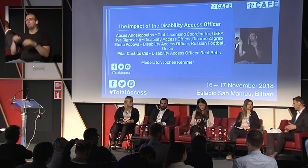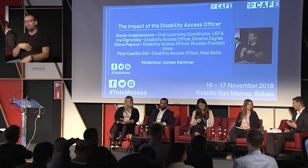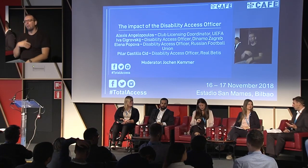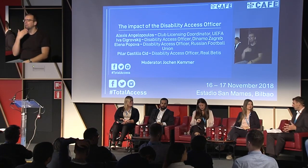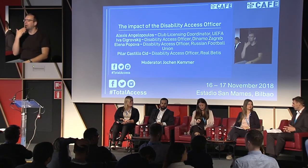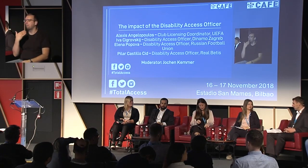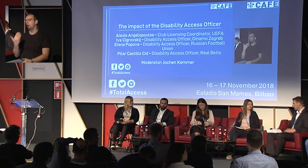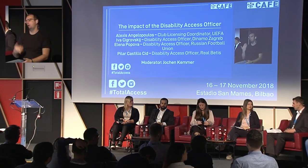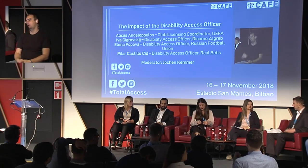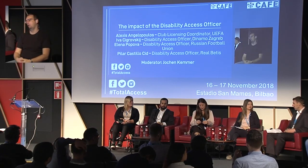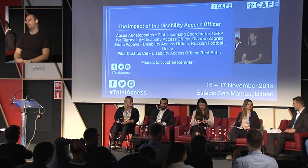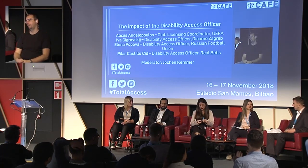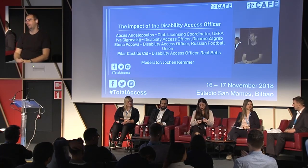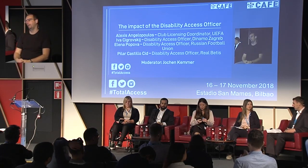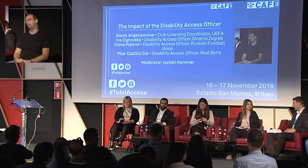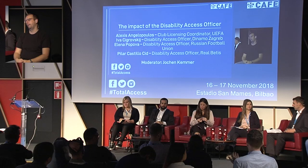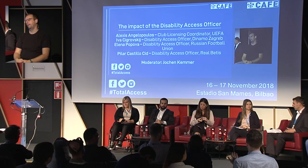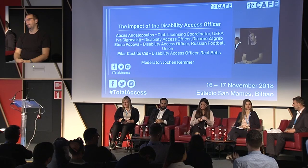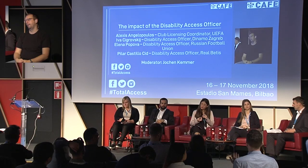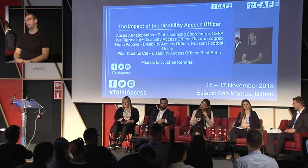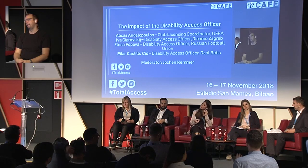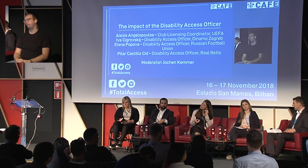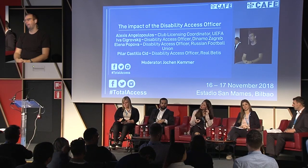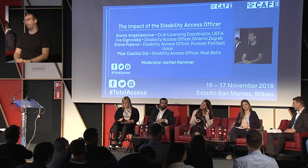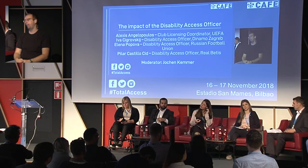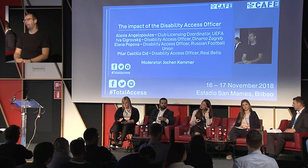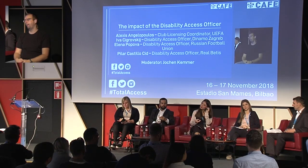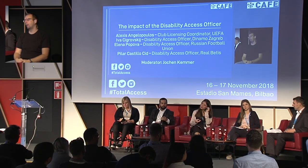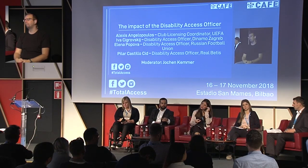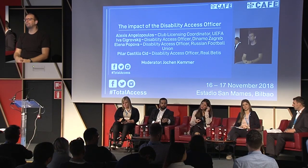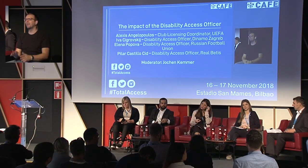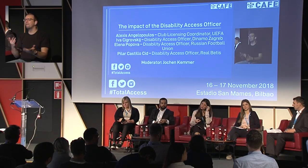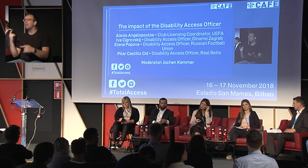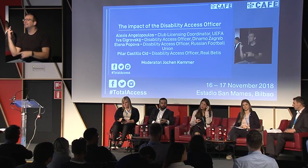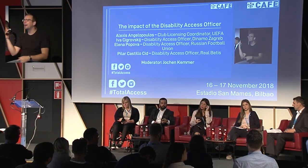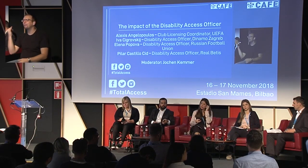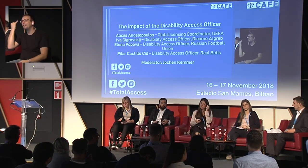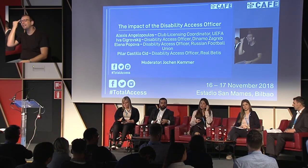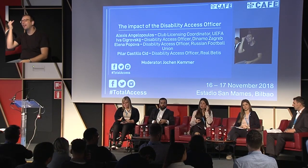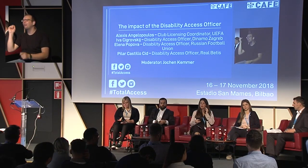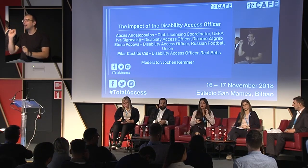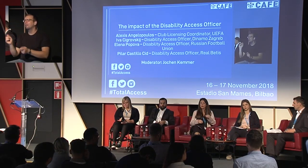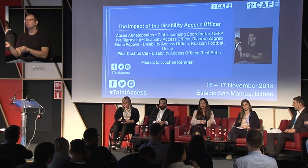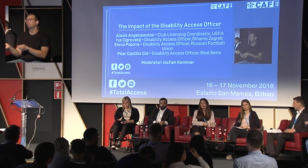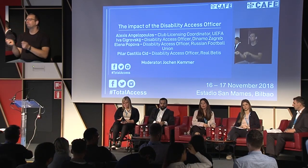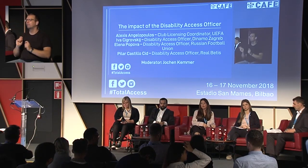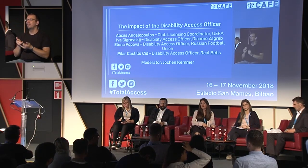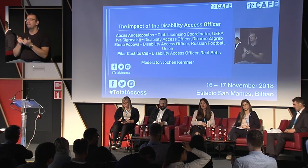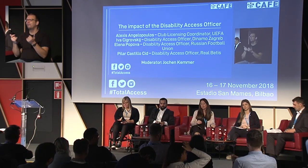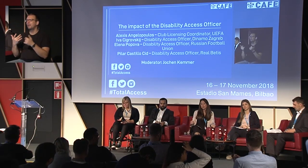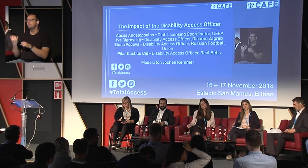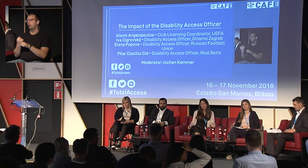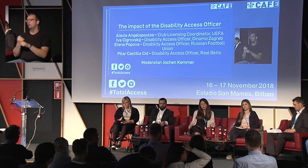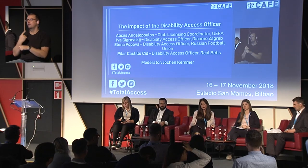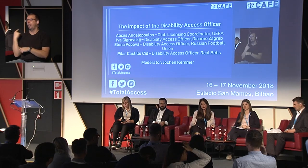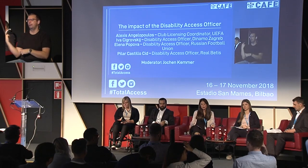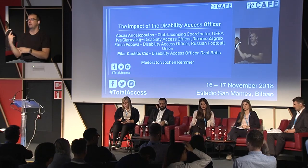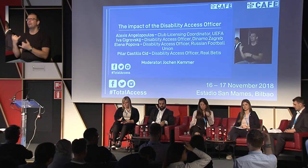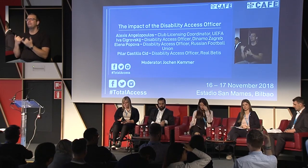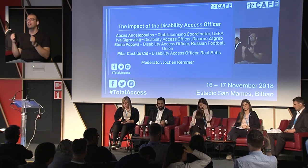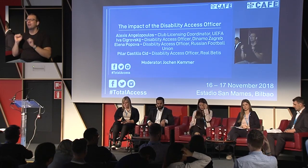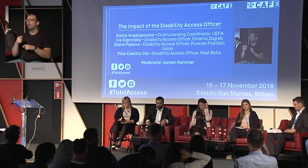topic, can you share one advice from your side? The advice would be that we need to open up to